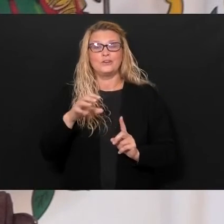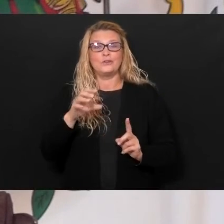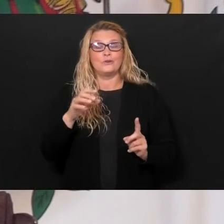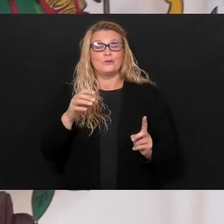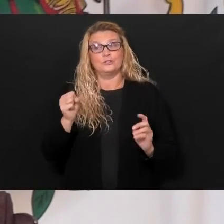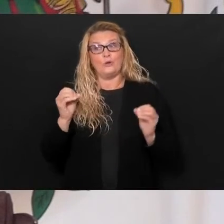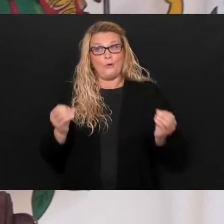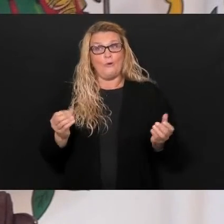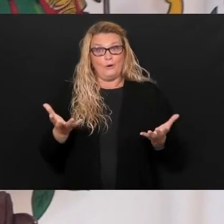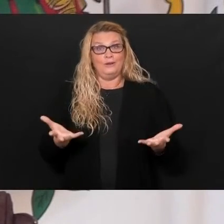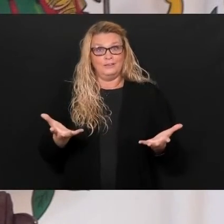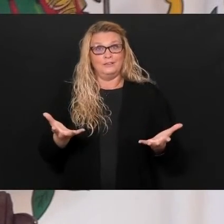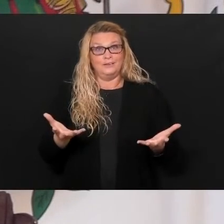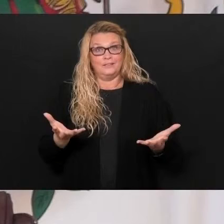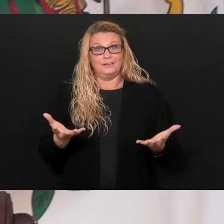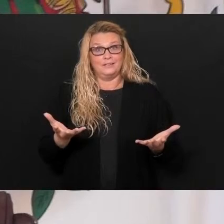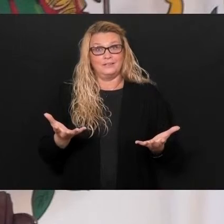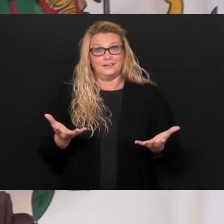you know,